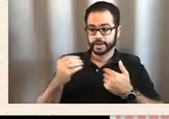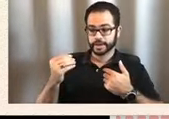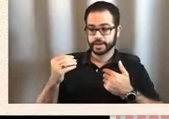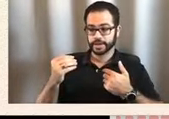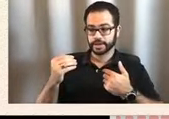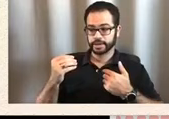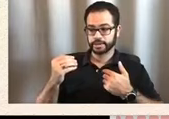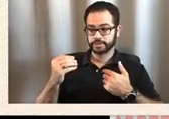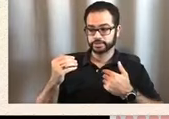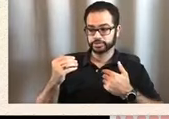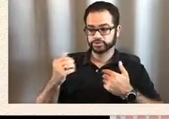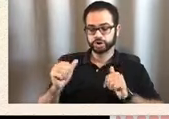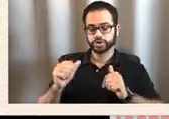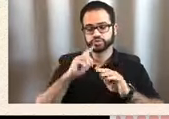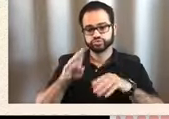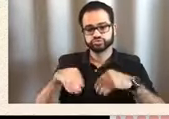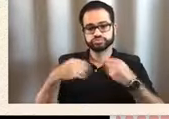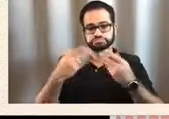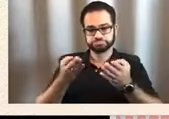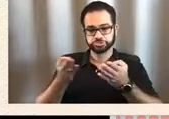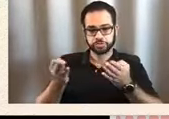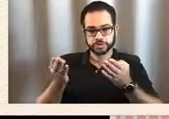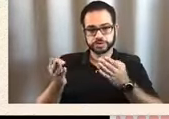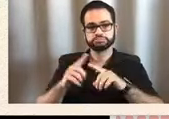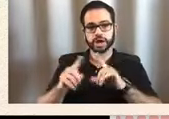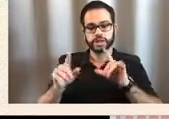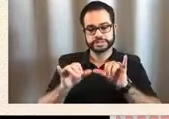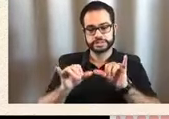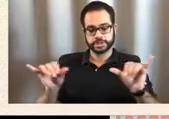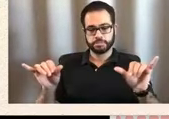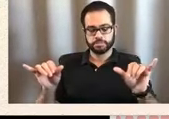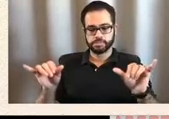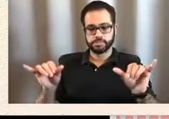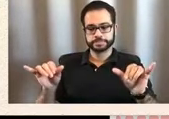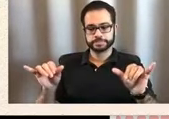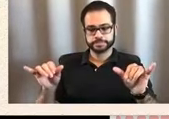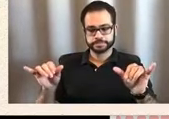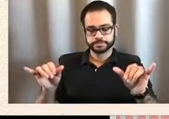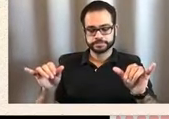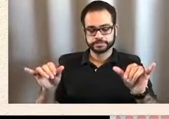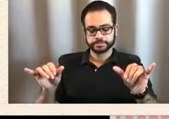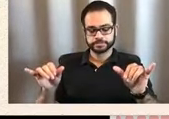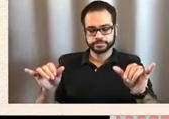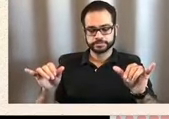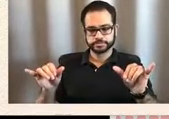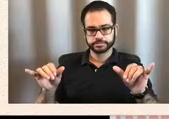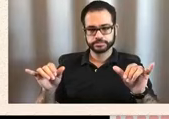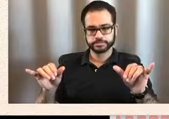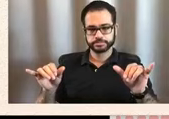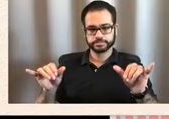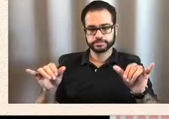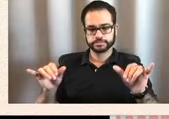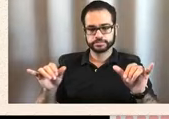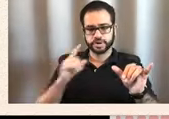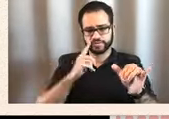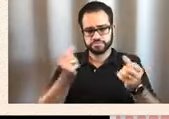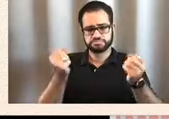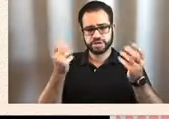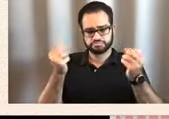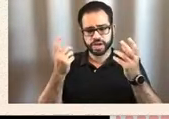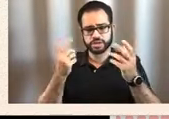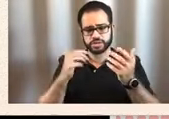supplying services, but also that for many providers, they